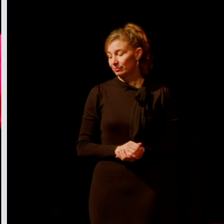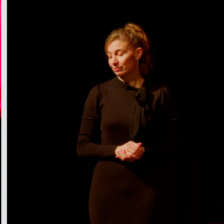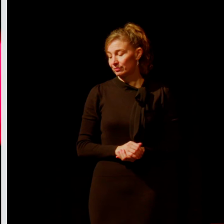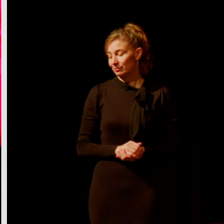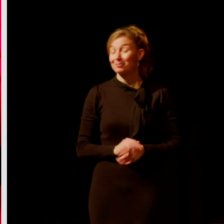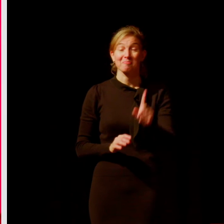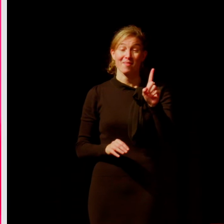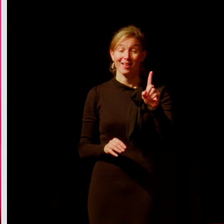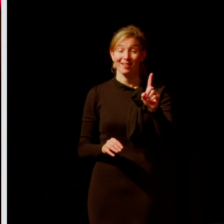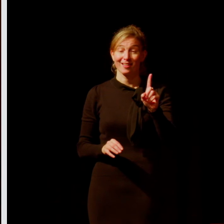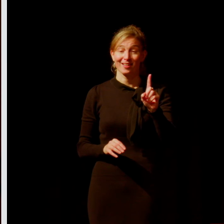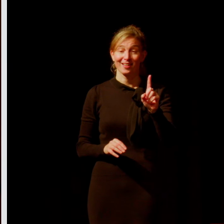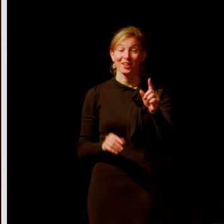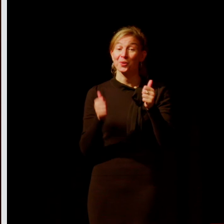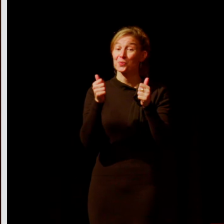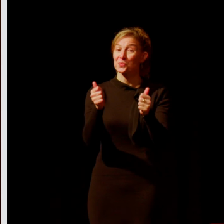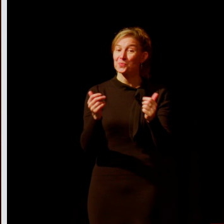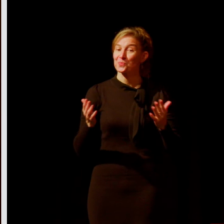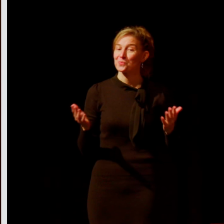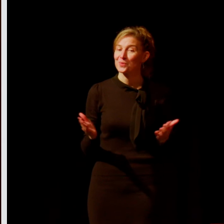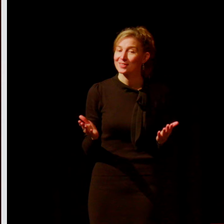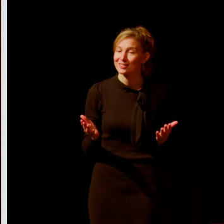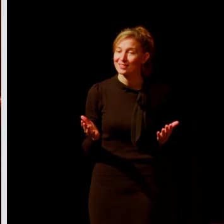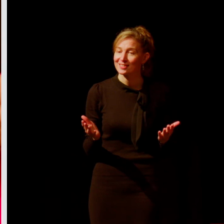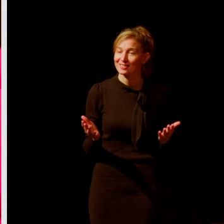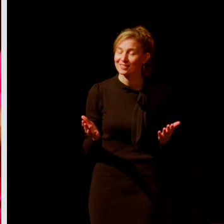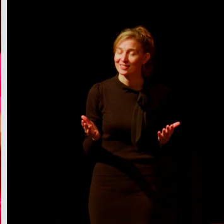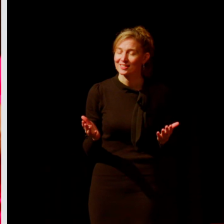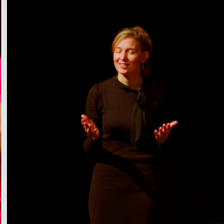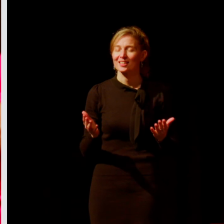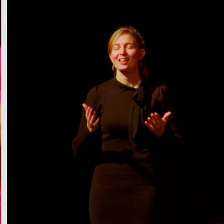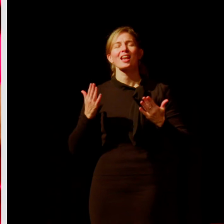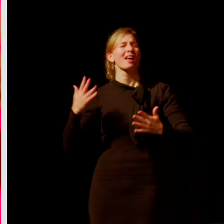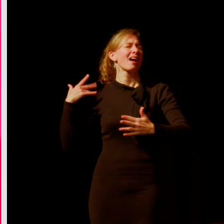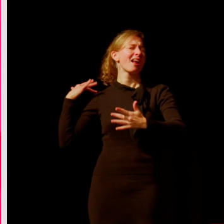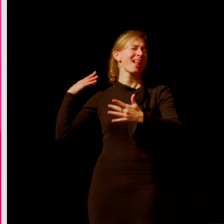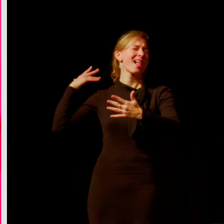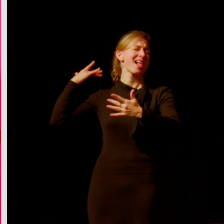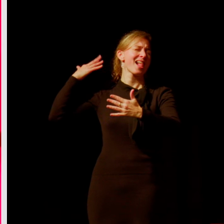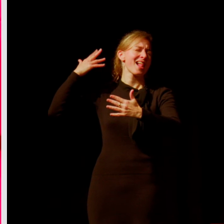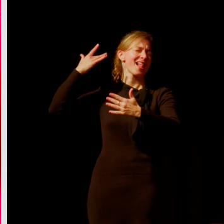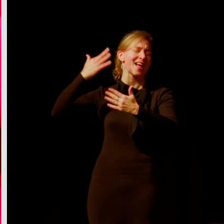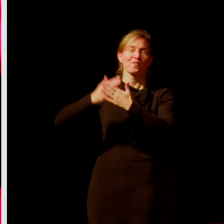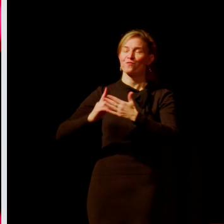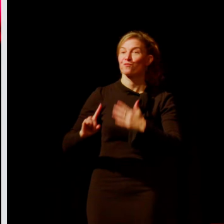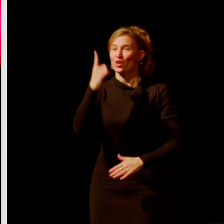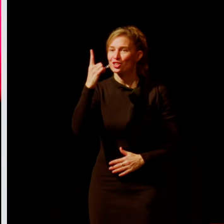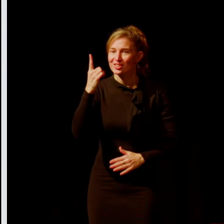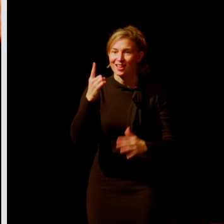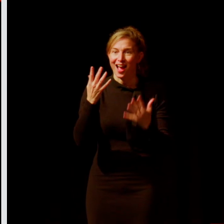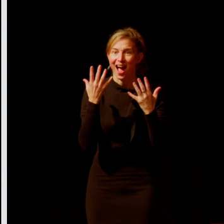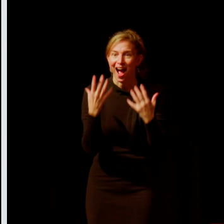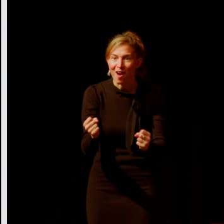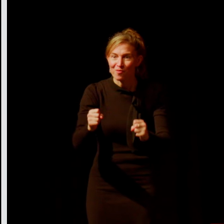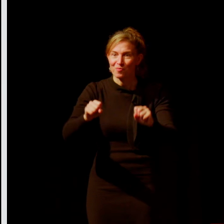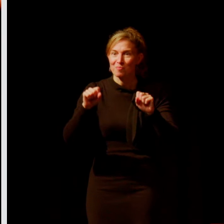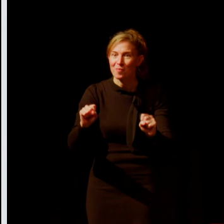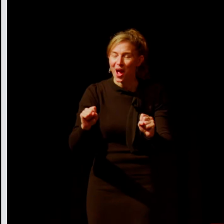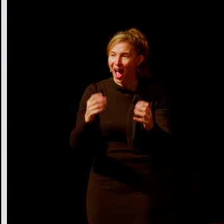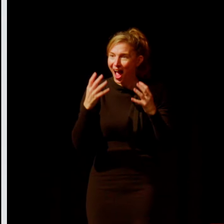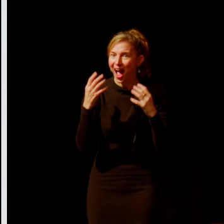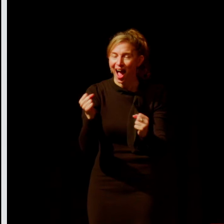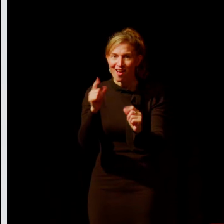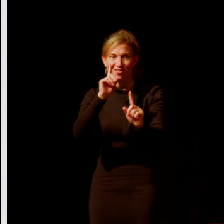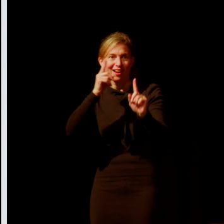But here's the good thing. For the first time in history, we have a shot, a real shot,